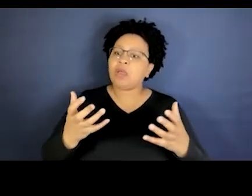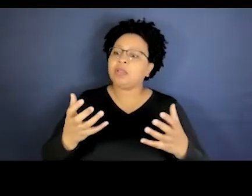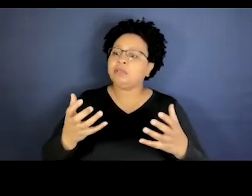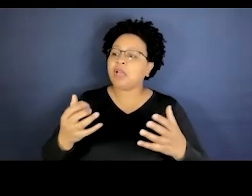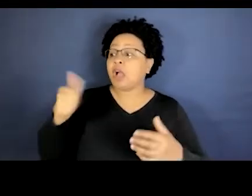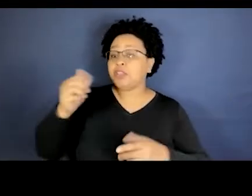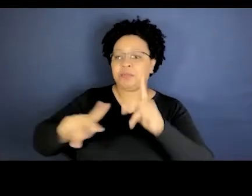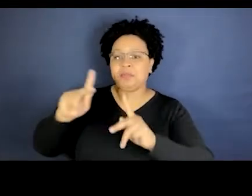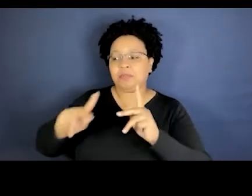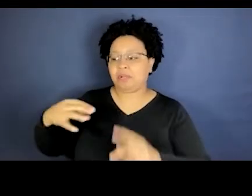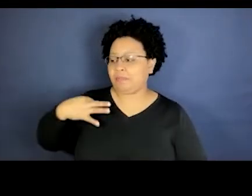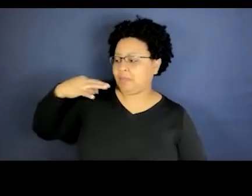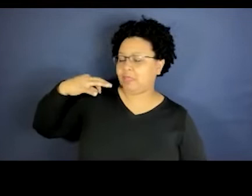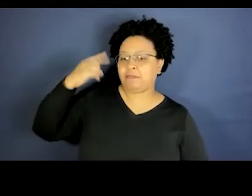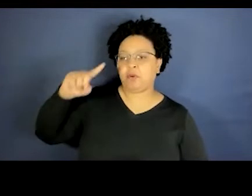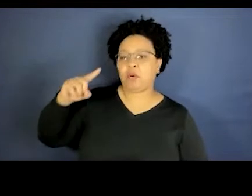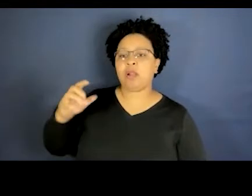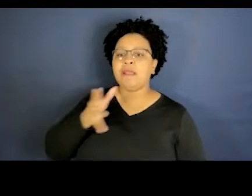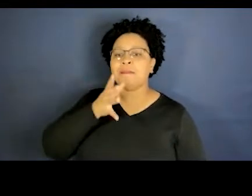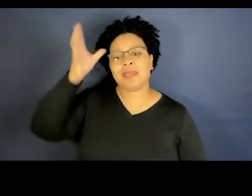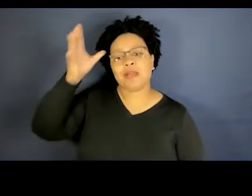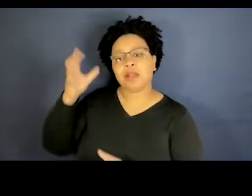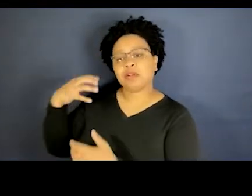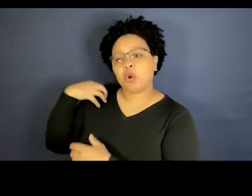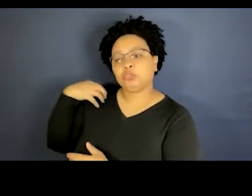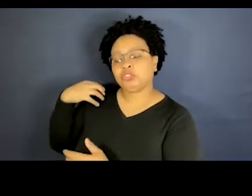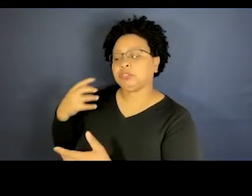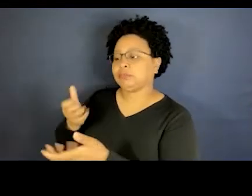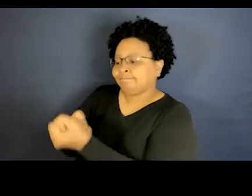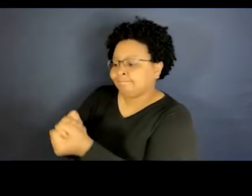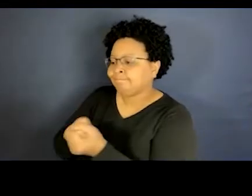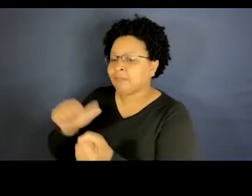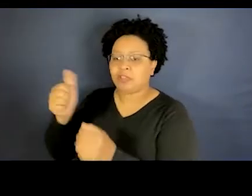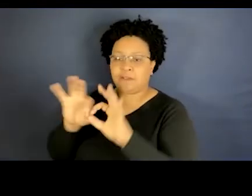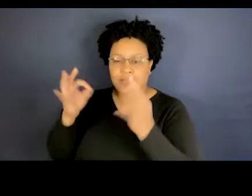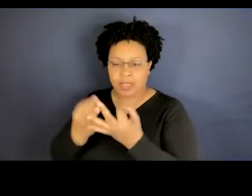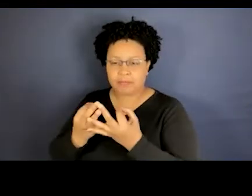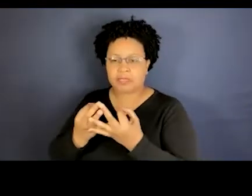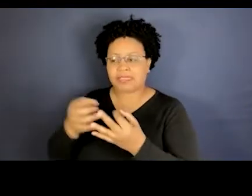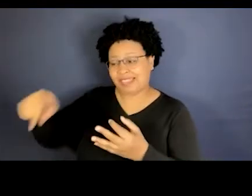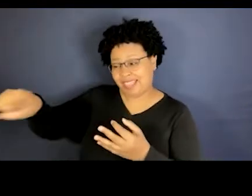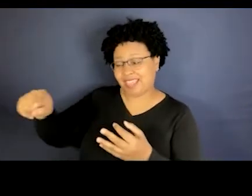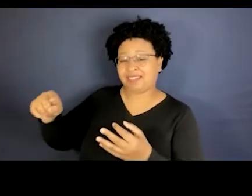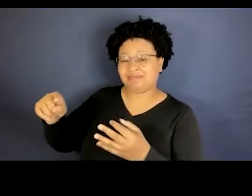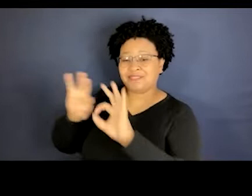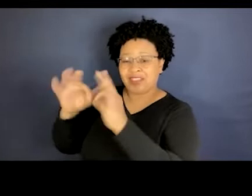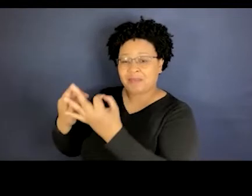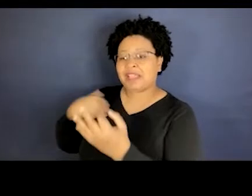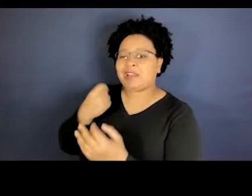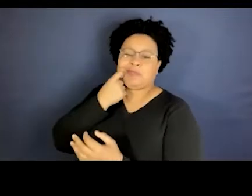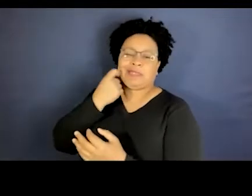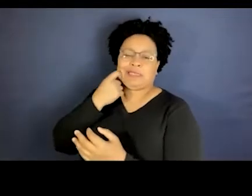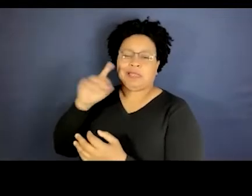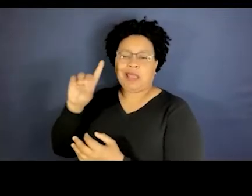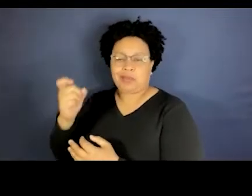for other families of children who had a recent diagnosis of their child being on the autism spectrum.